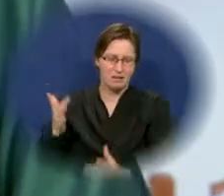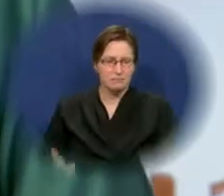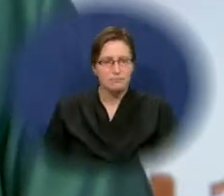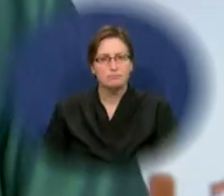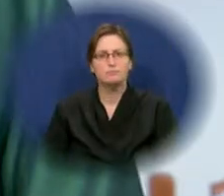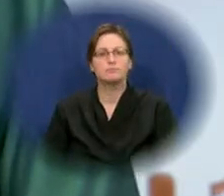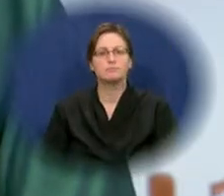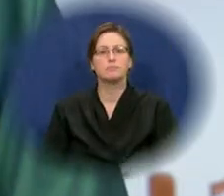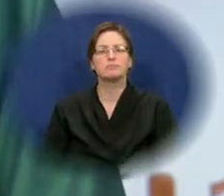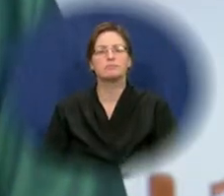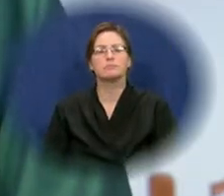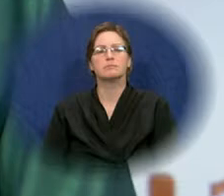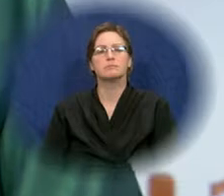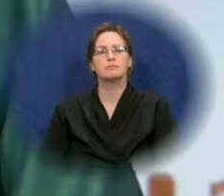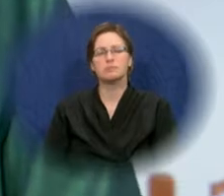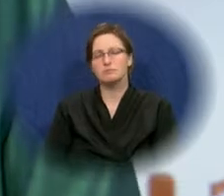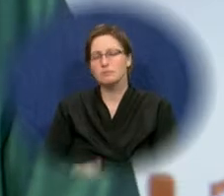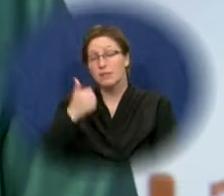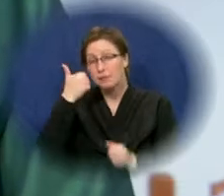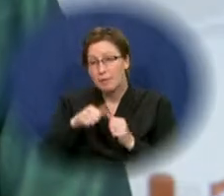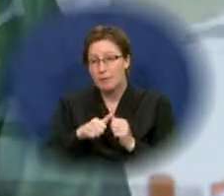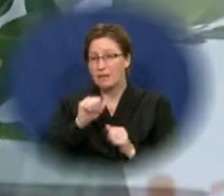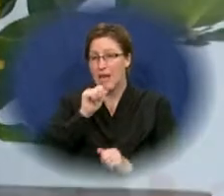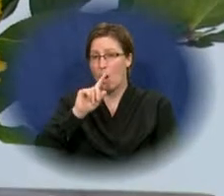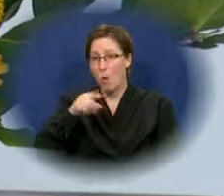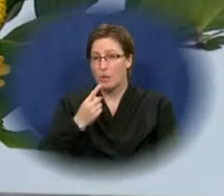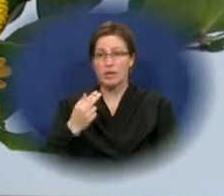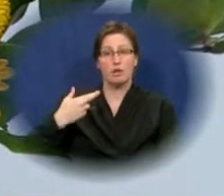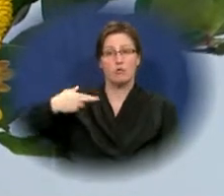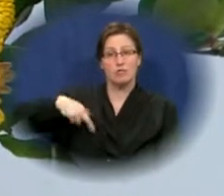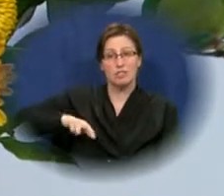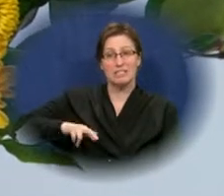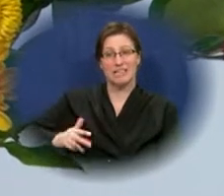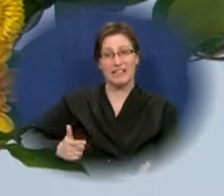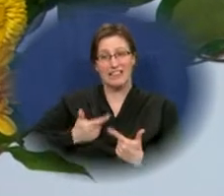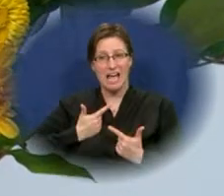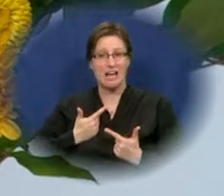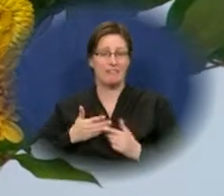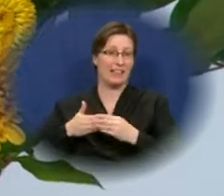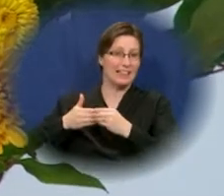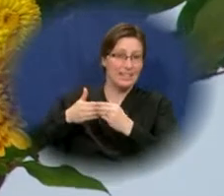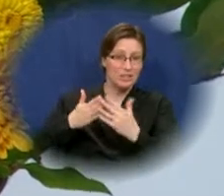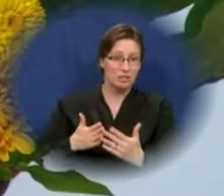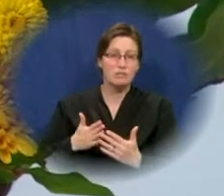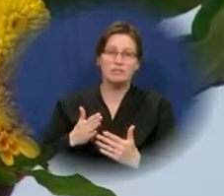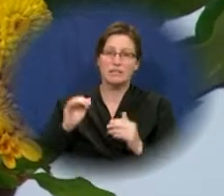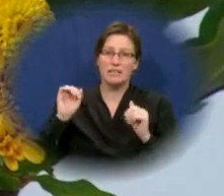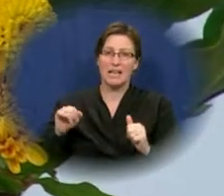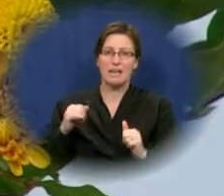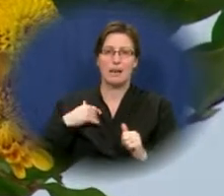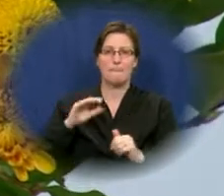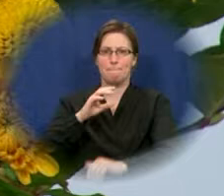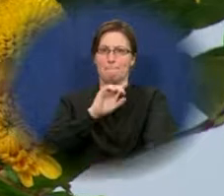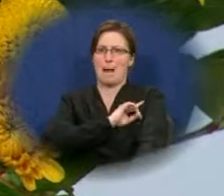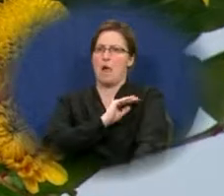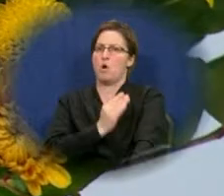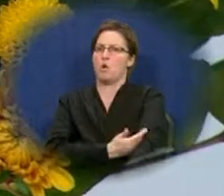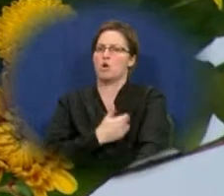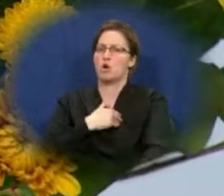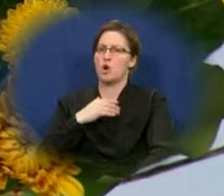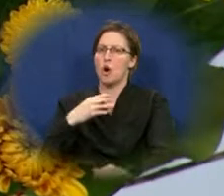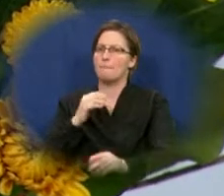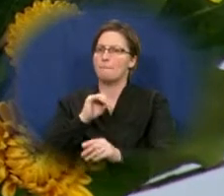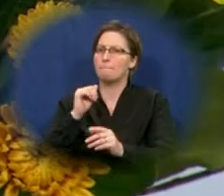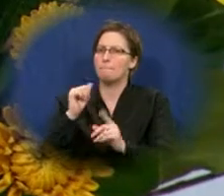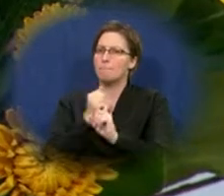that many times, not just in religious life and religious leaders, that there can be abuse of power. And maybe